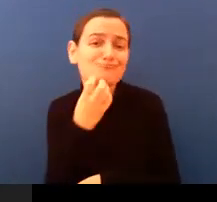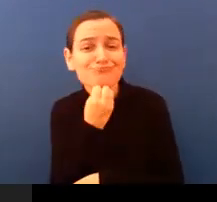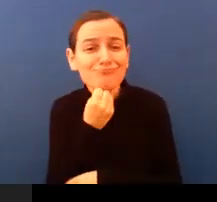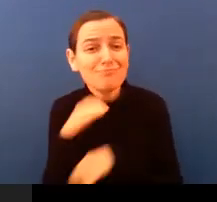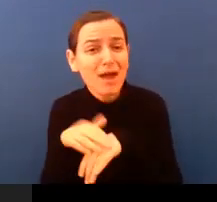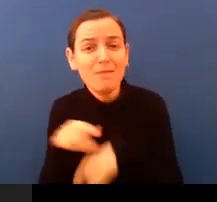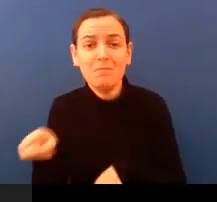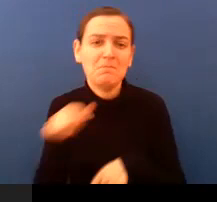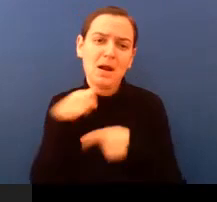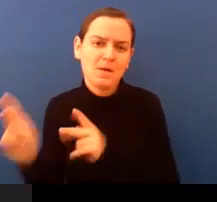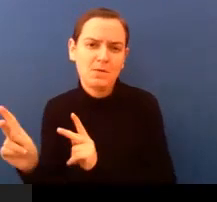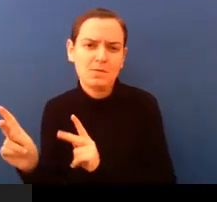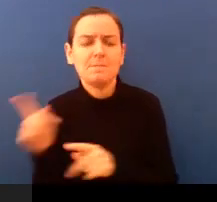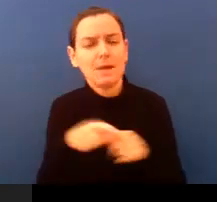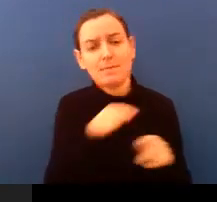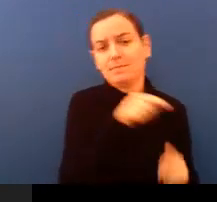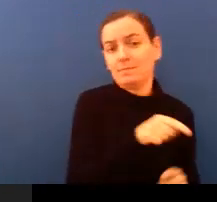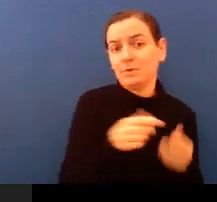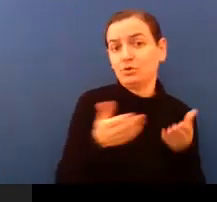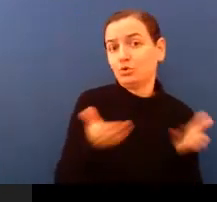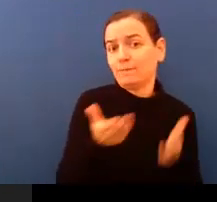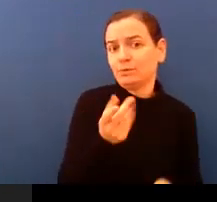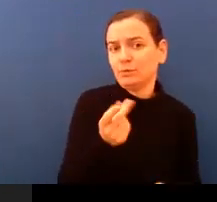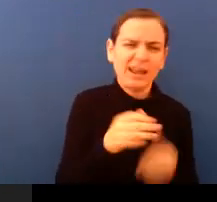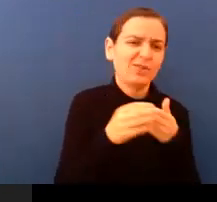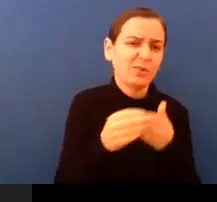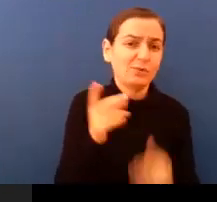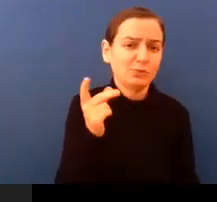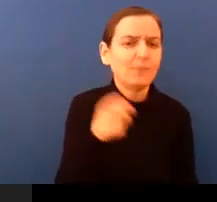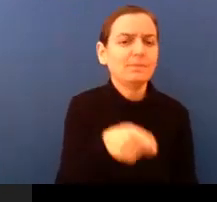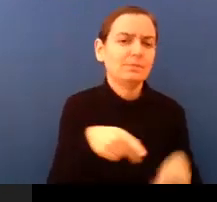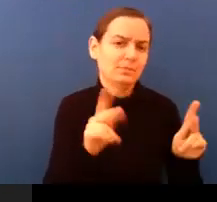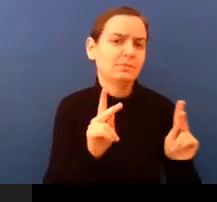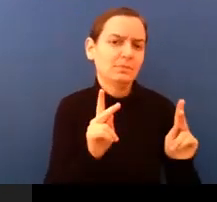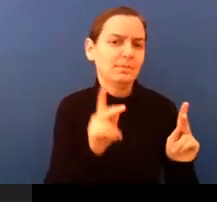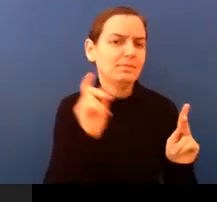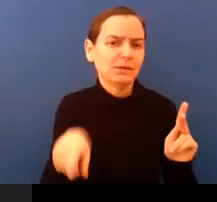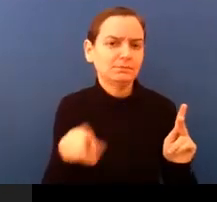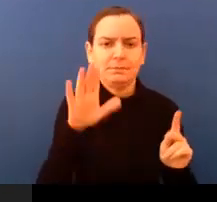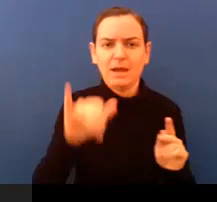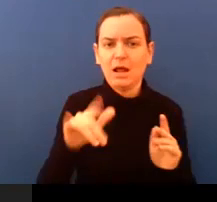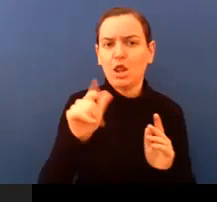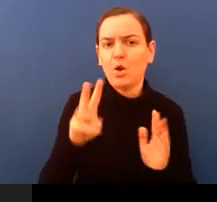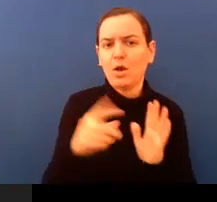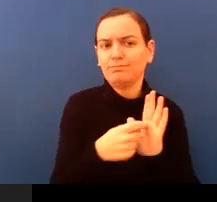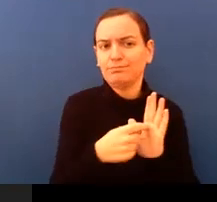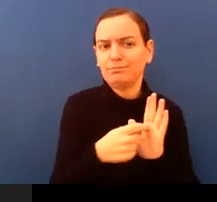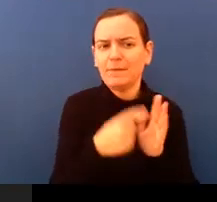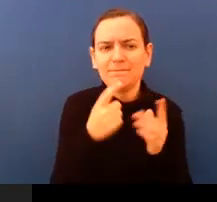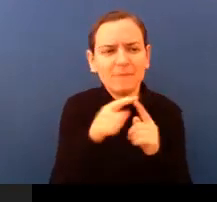ahead of time and not just show up, but let the hospital know, I'm a guide dog user. These are the